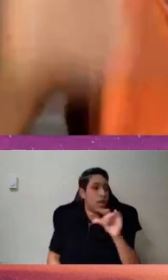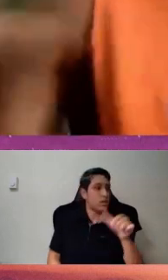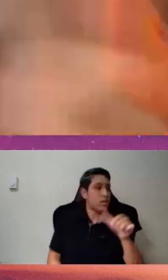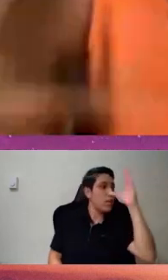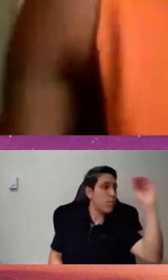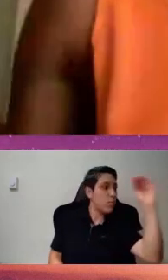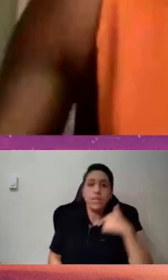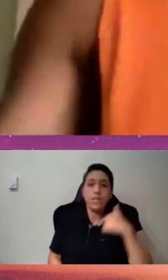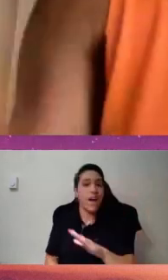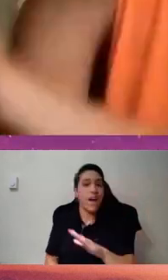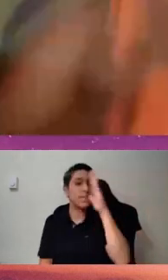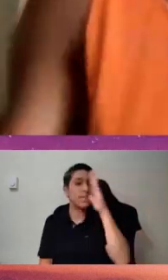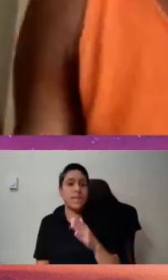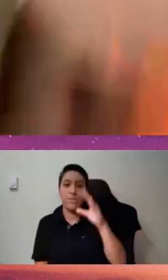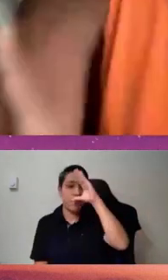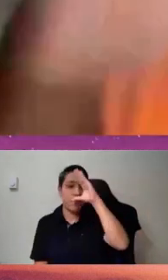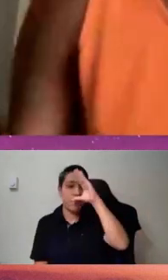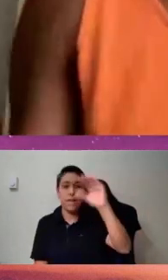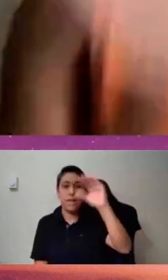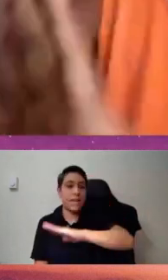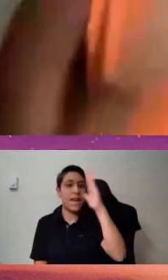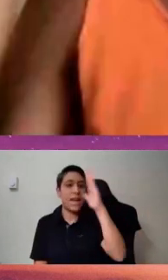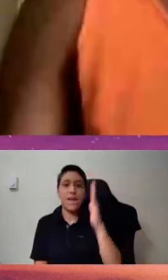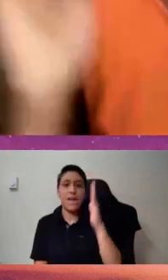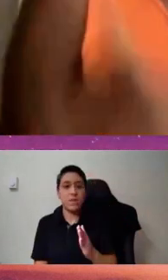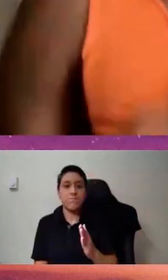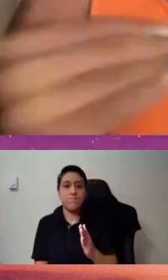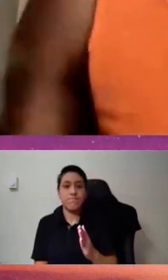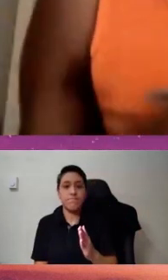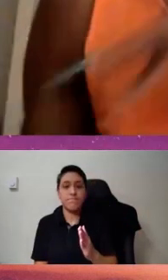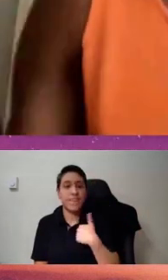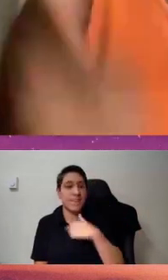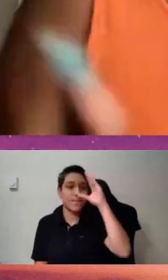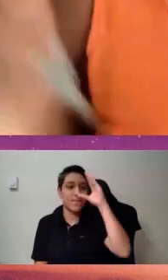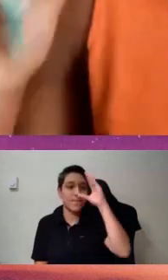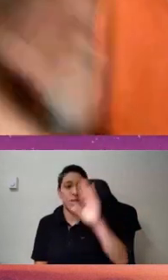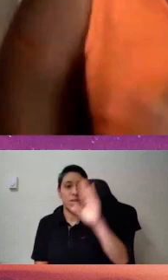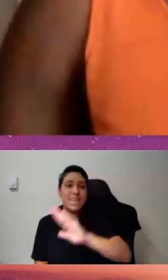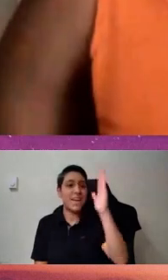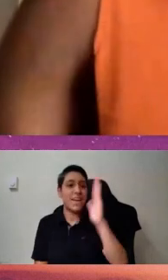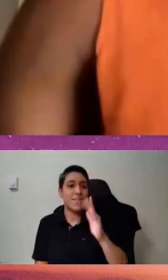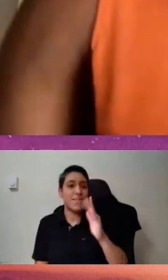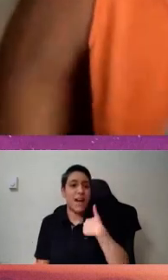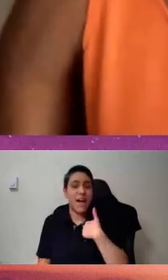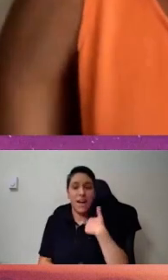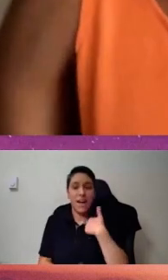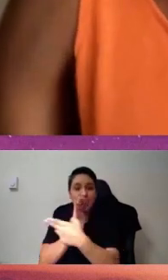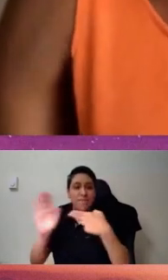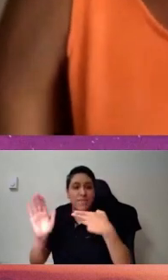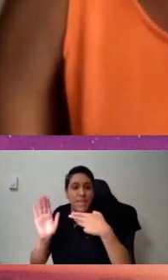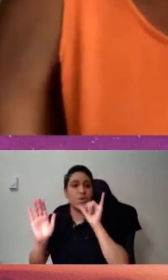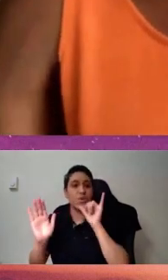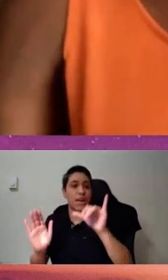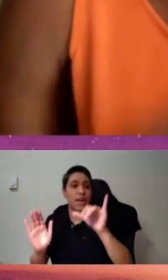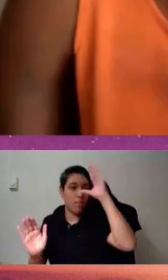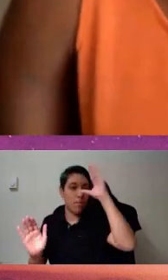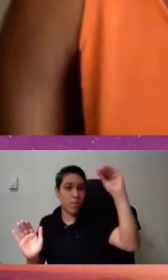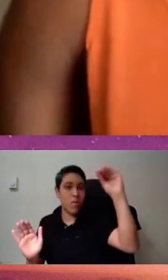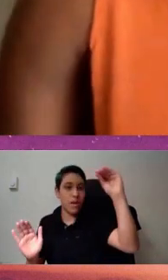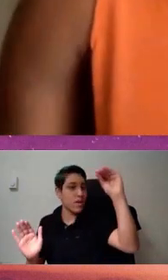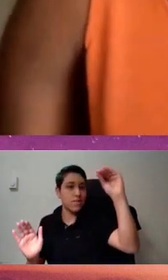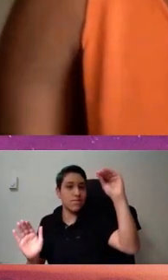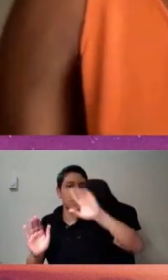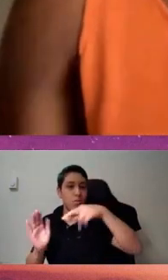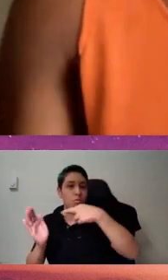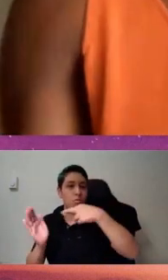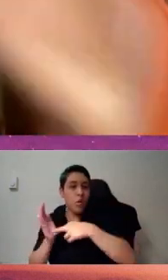I was never, ever, ever, ever, ever, ever, ever a boy. I was assigned that role and it did not fit. And I was not